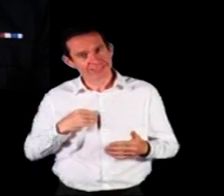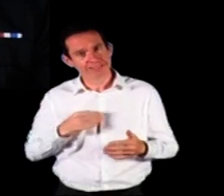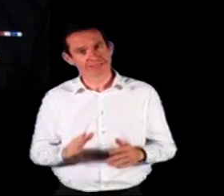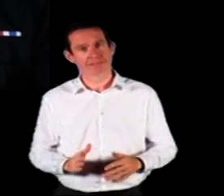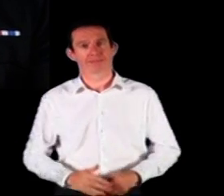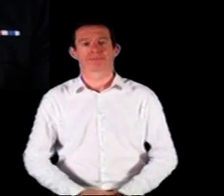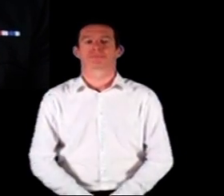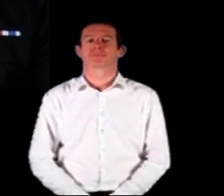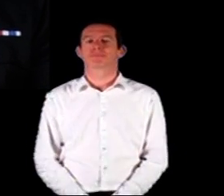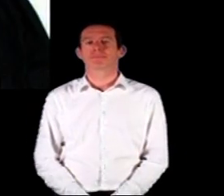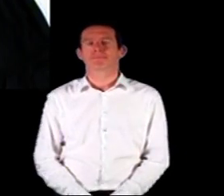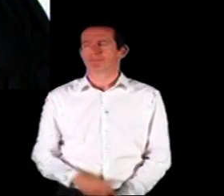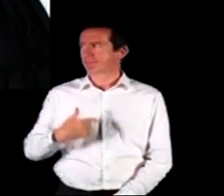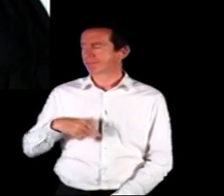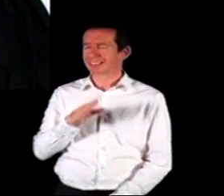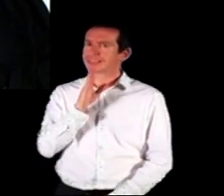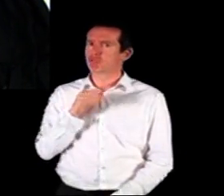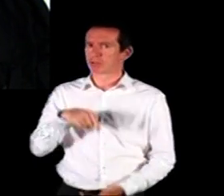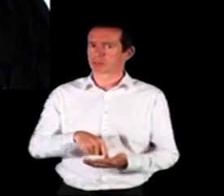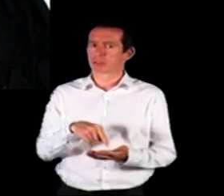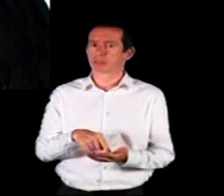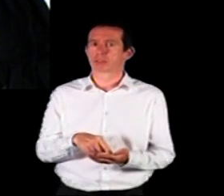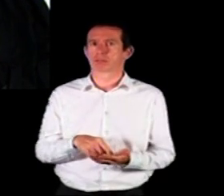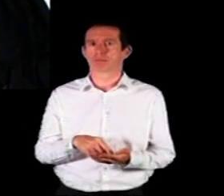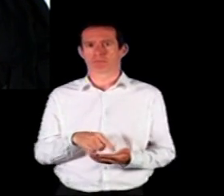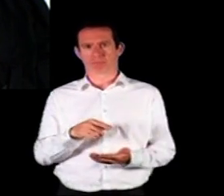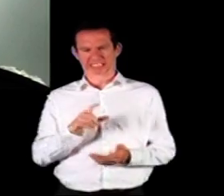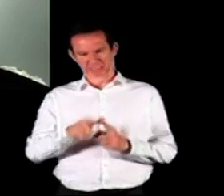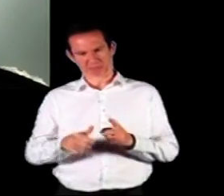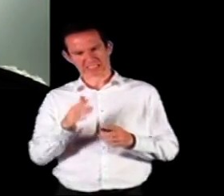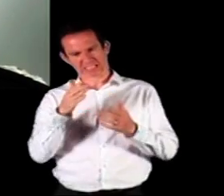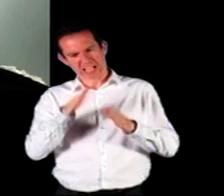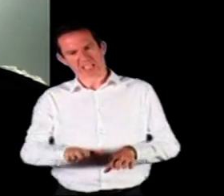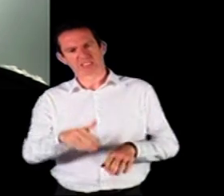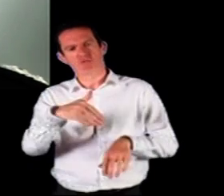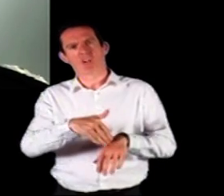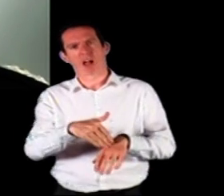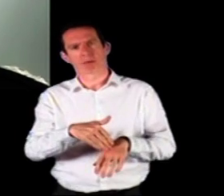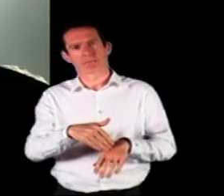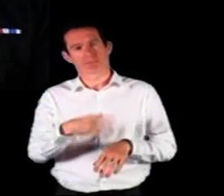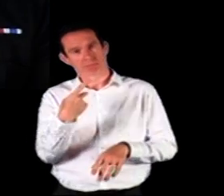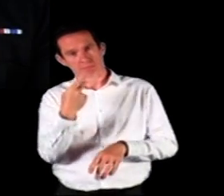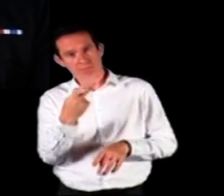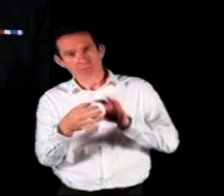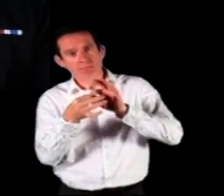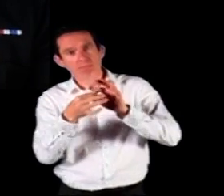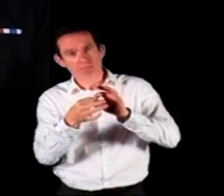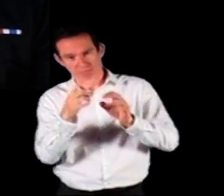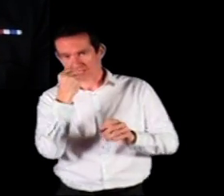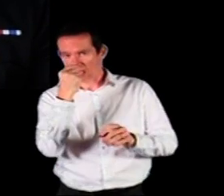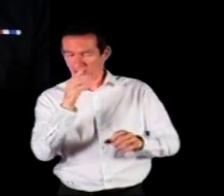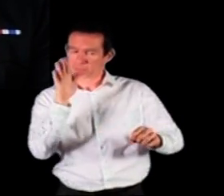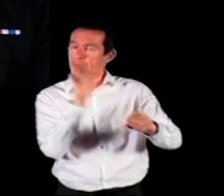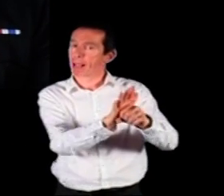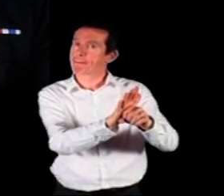please tell us. We'll always take your concerns seriously. And it's only by working together that we can truly